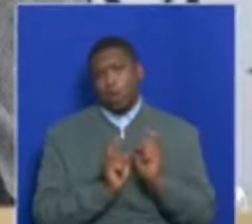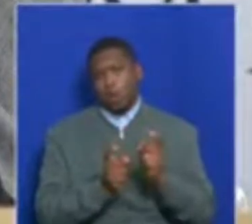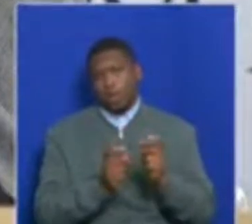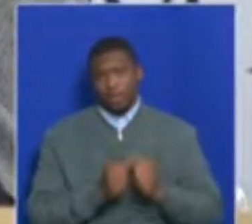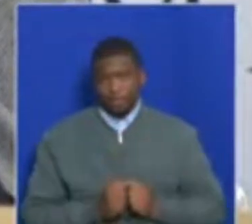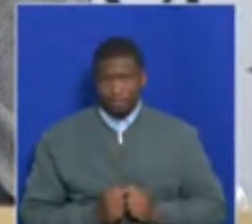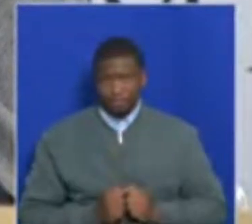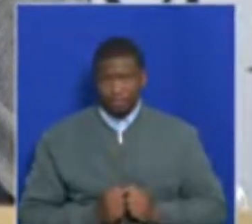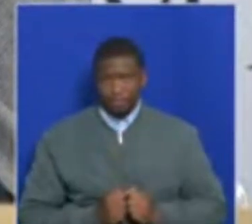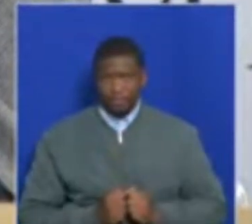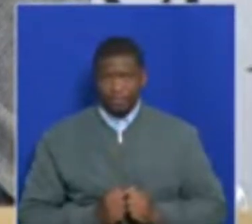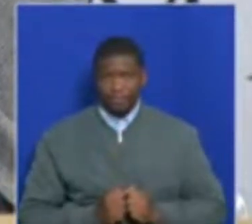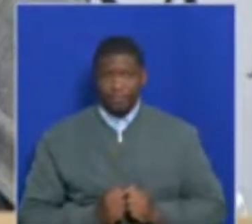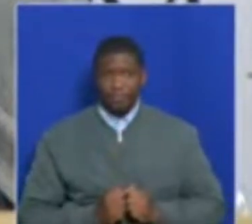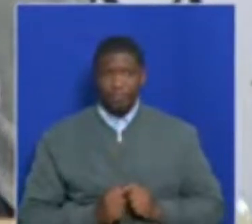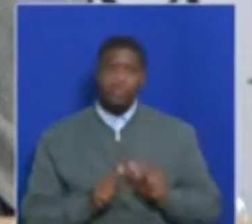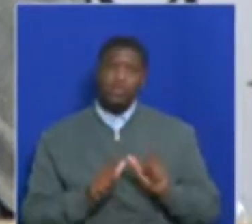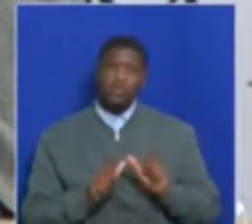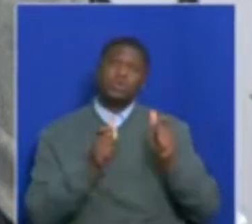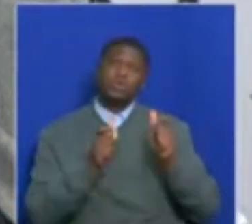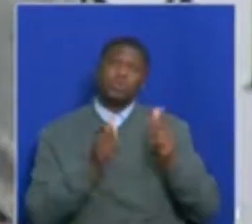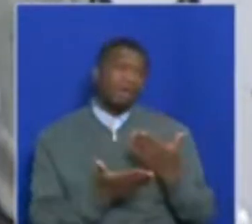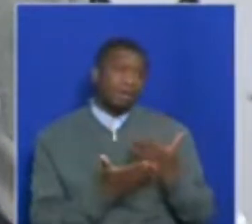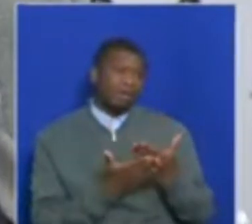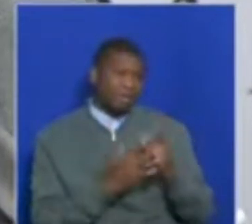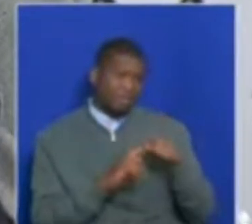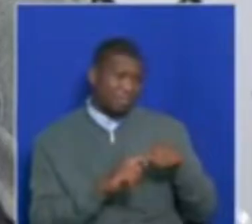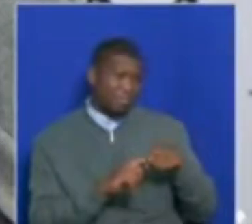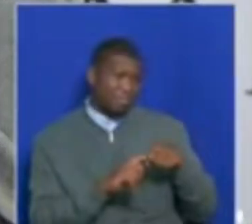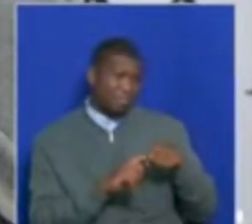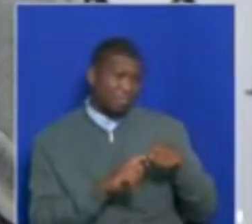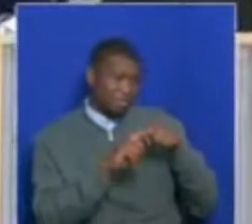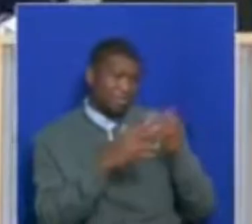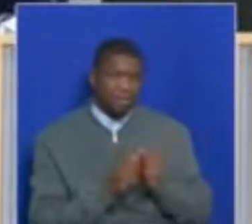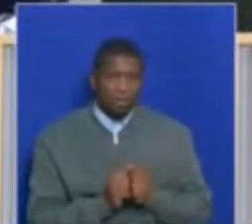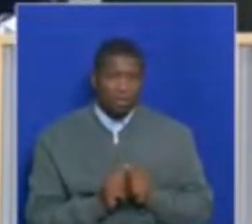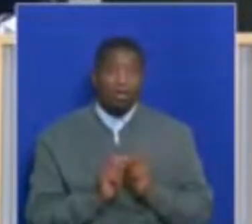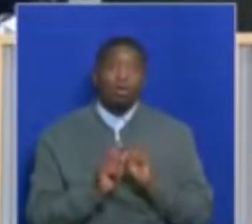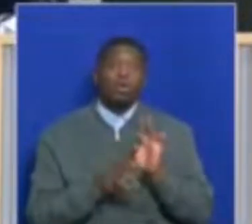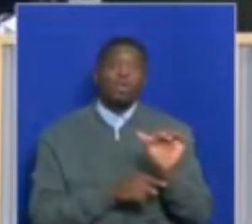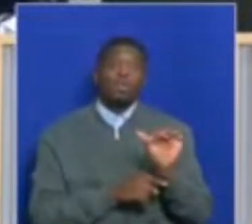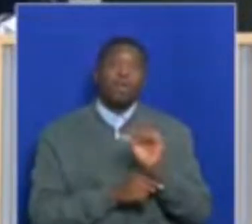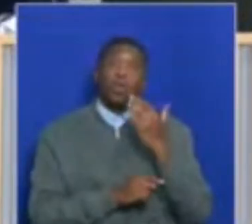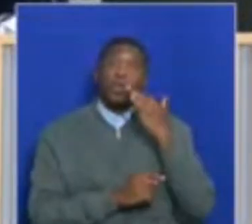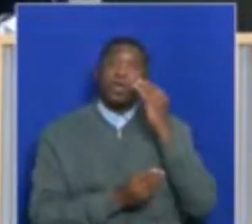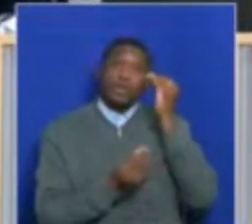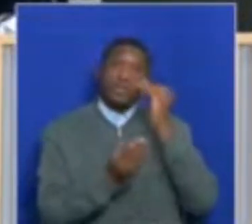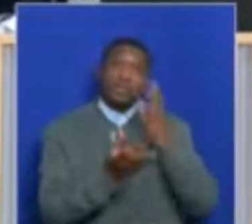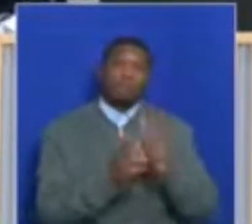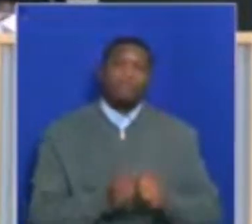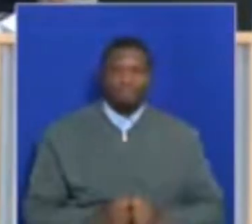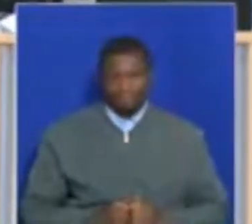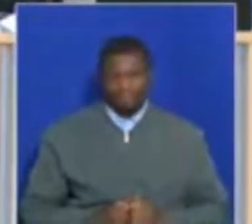Commissioner, can we take a break quickly? Let us do so. We'll come back when indicated.